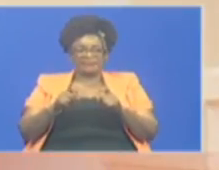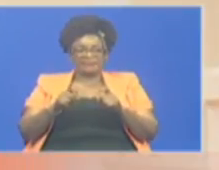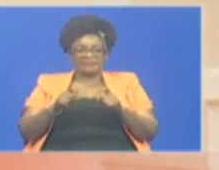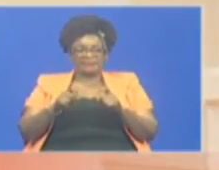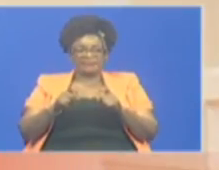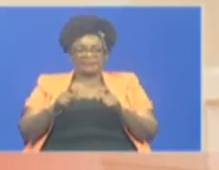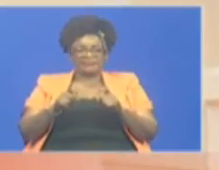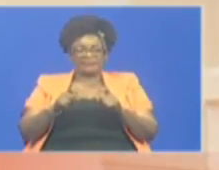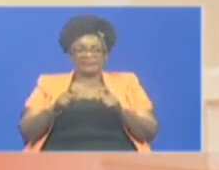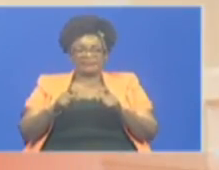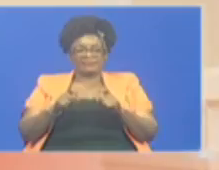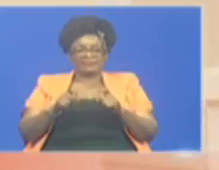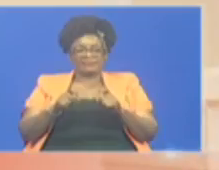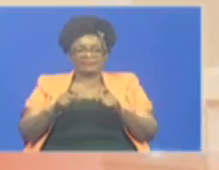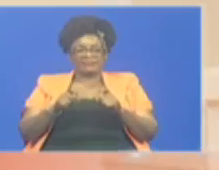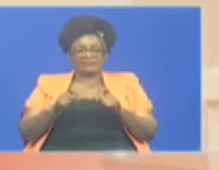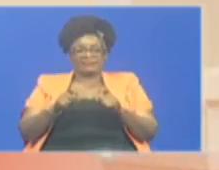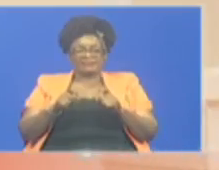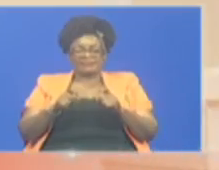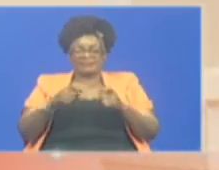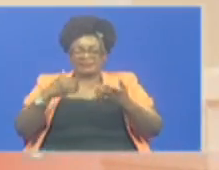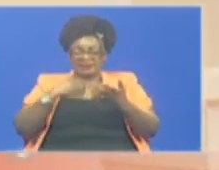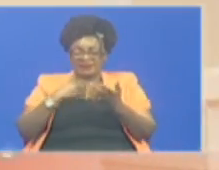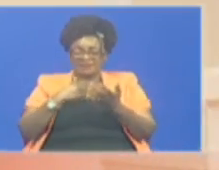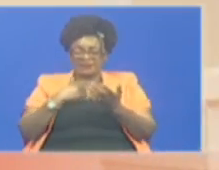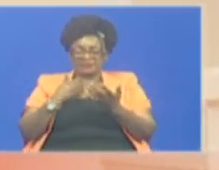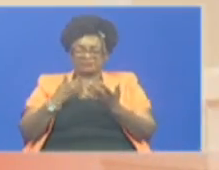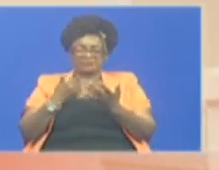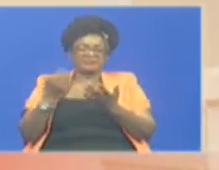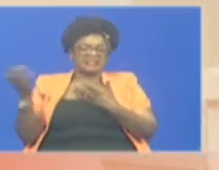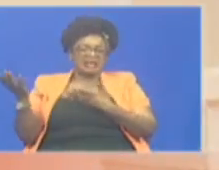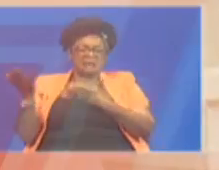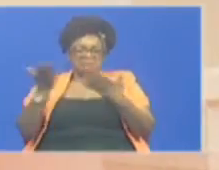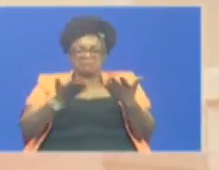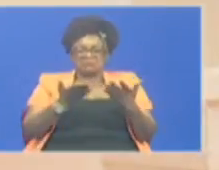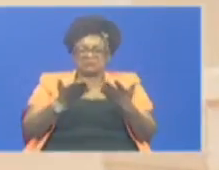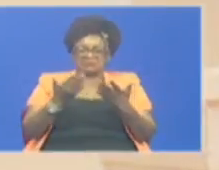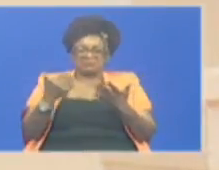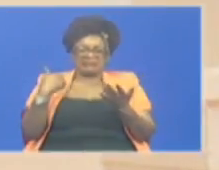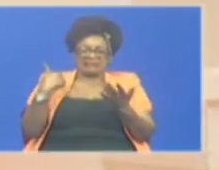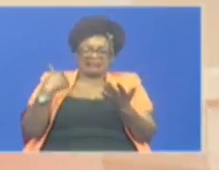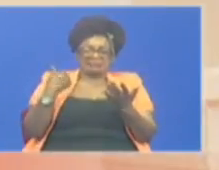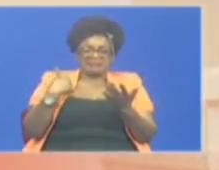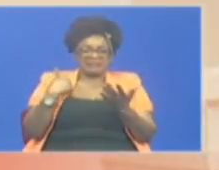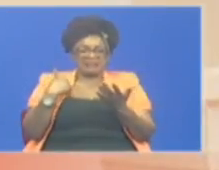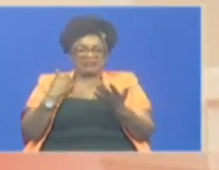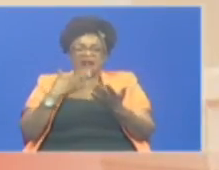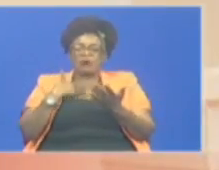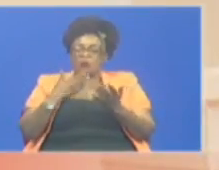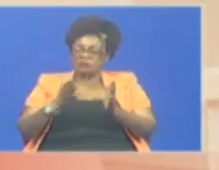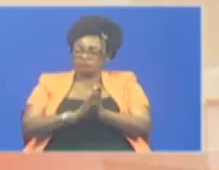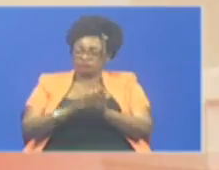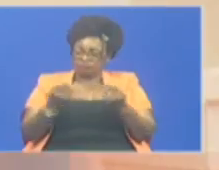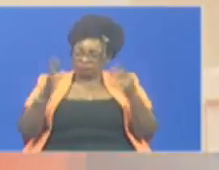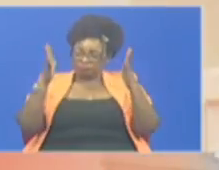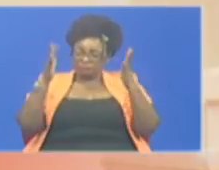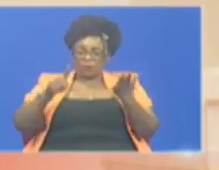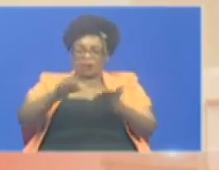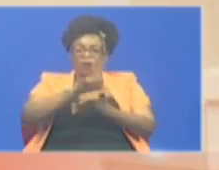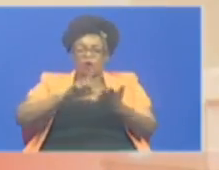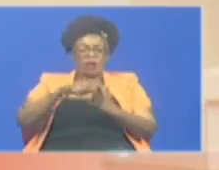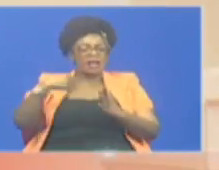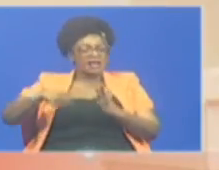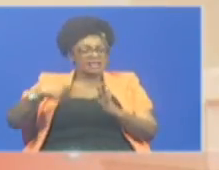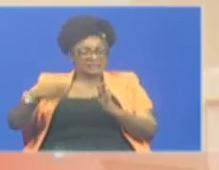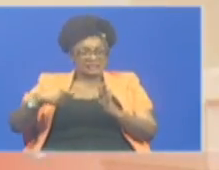With imports severely interrupted, I also want to applaud our local industry that